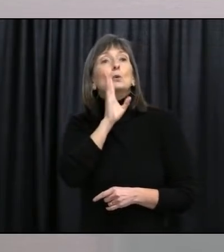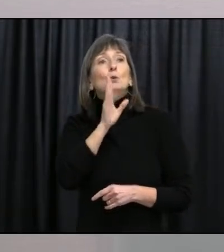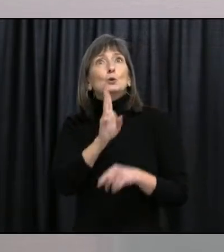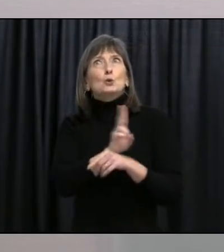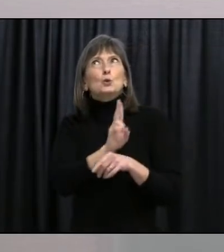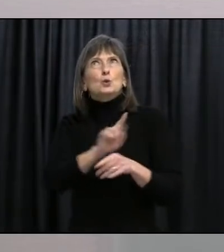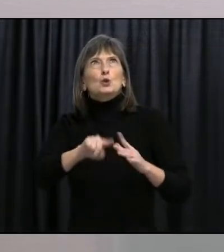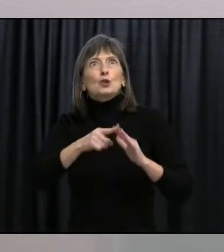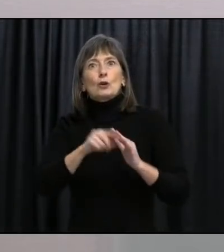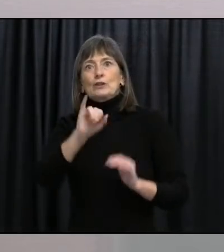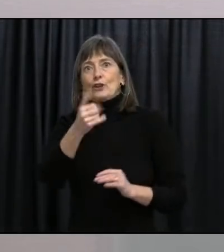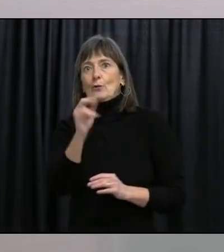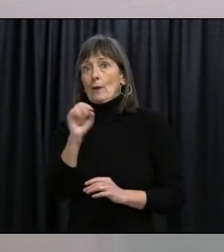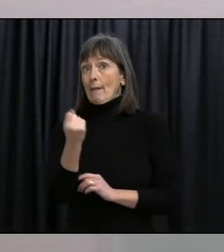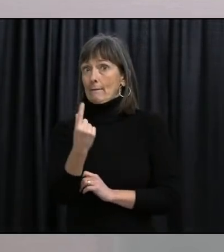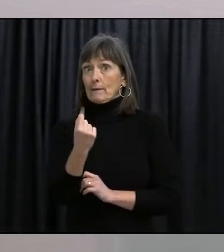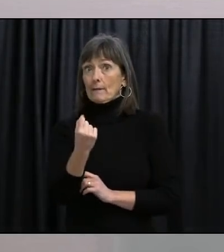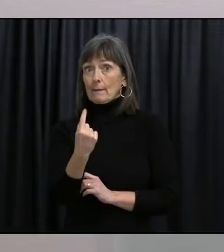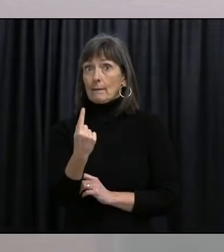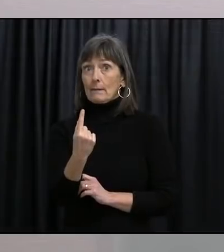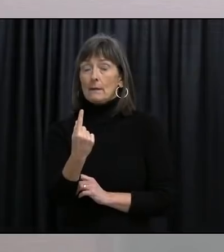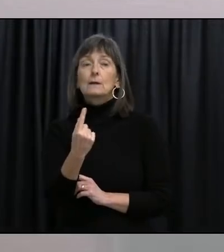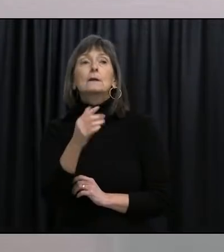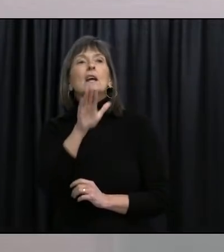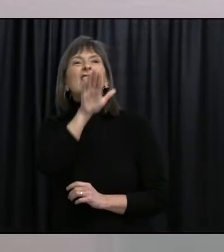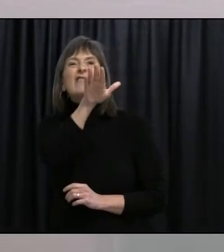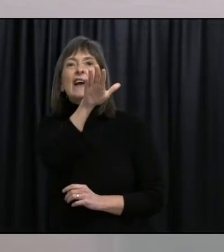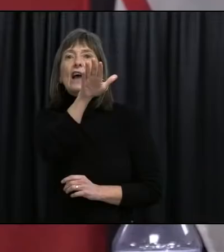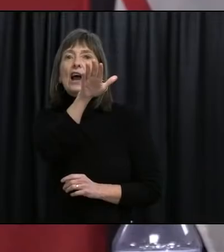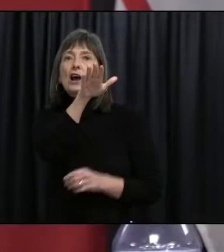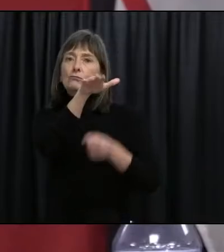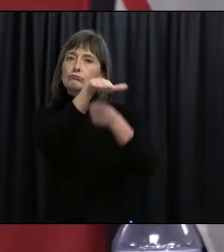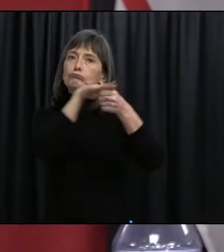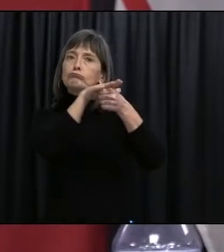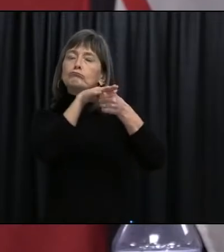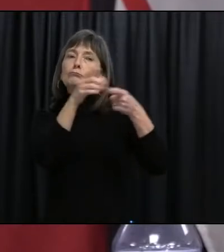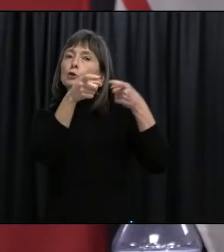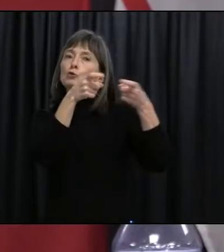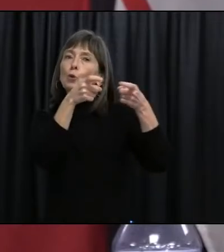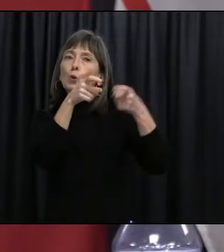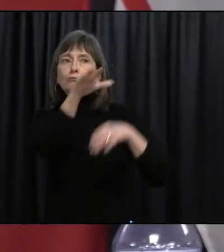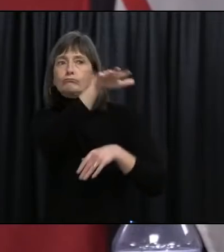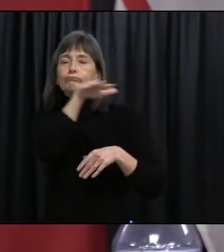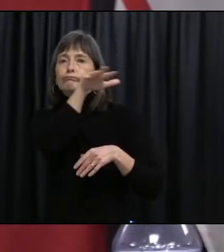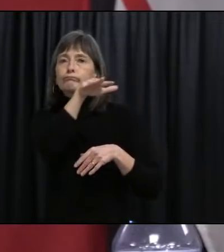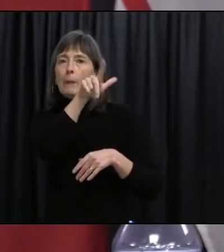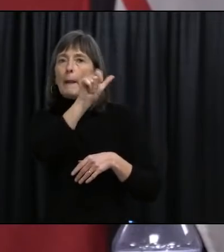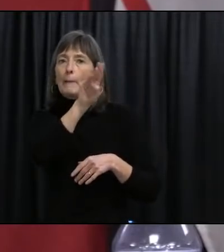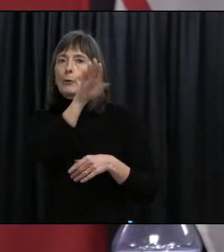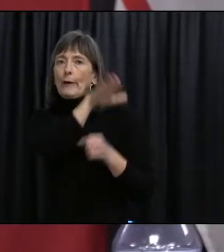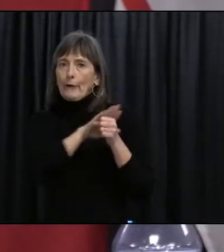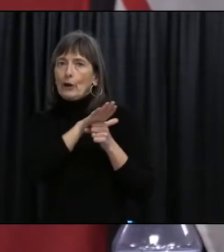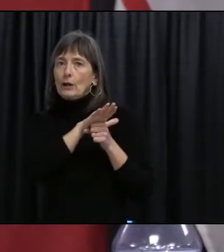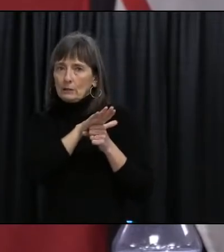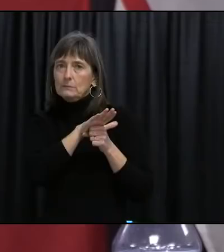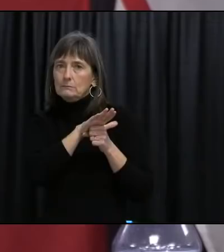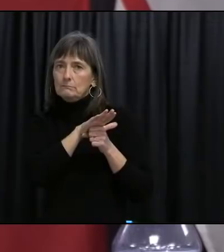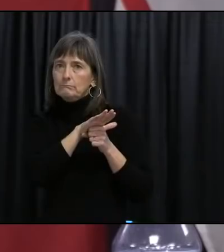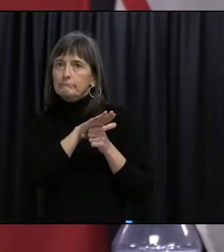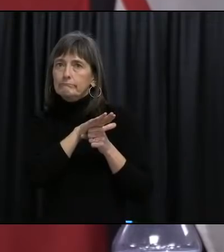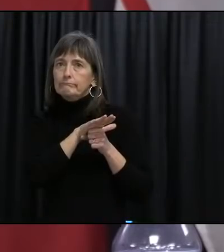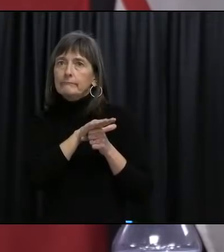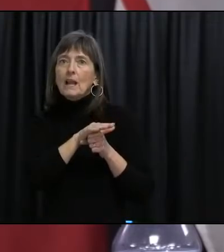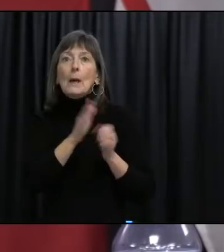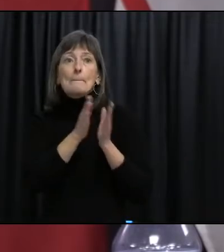on January the 11th. They have jurisdiction in the Nunatsiavut territory, as it were. They've taken